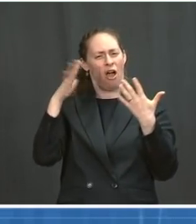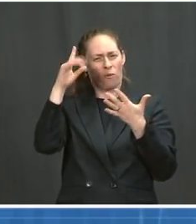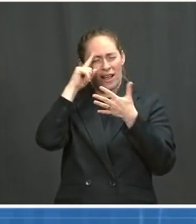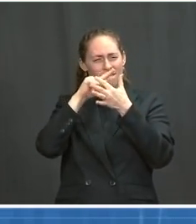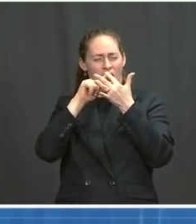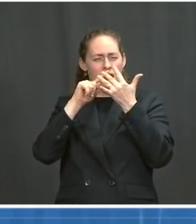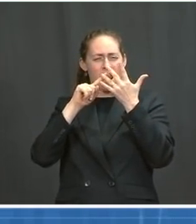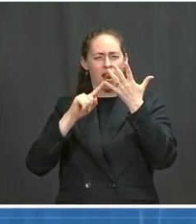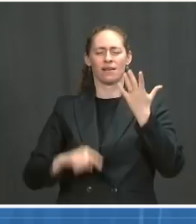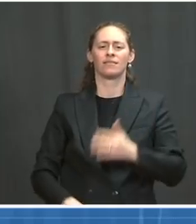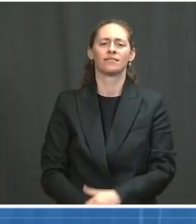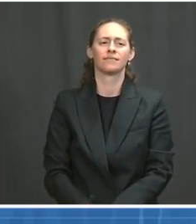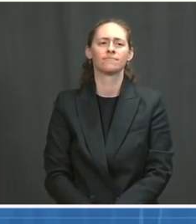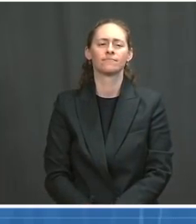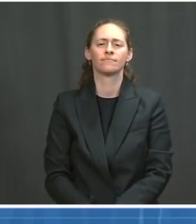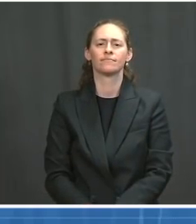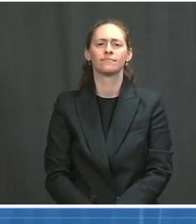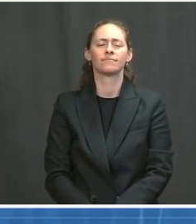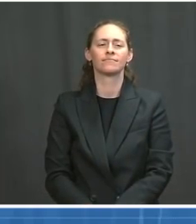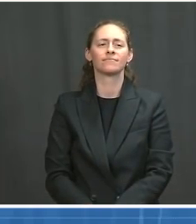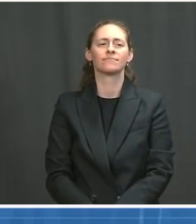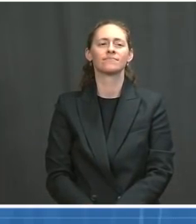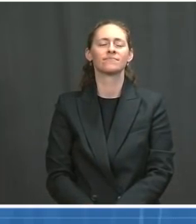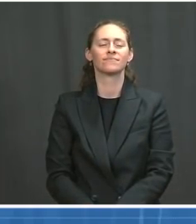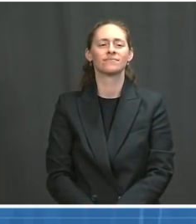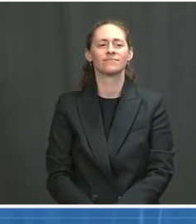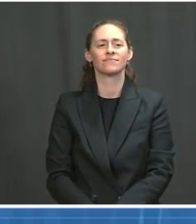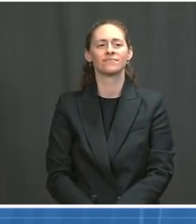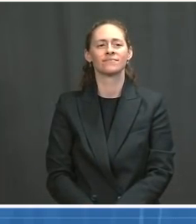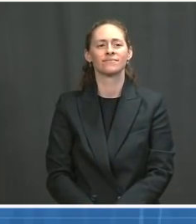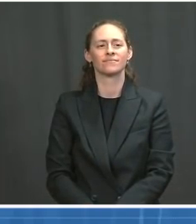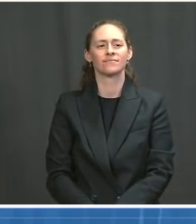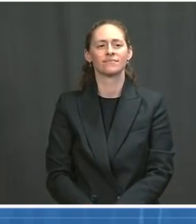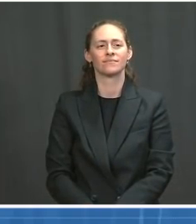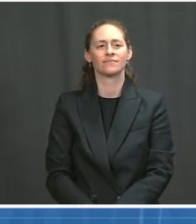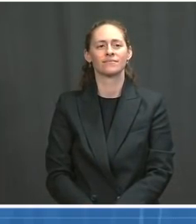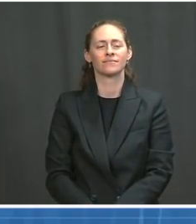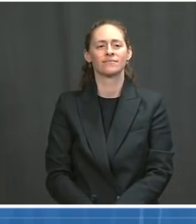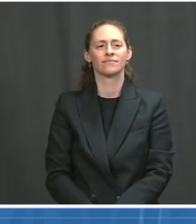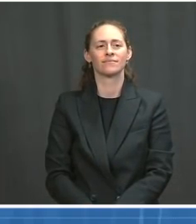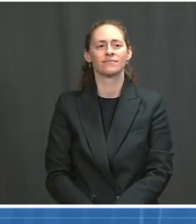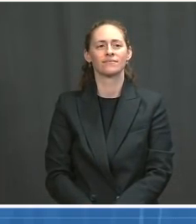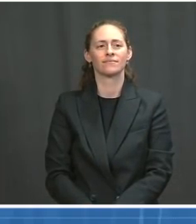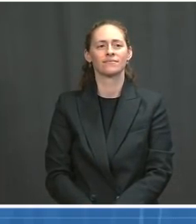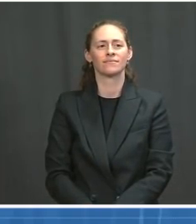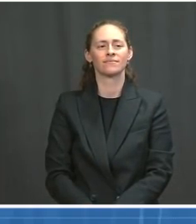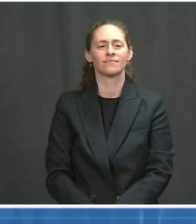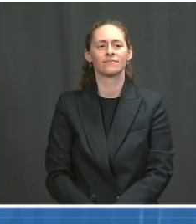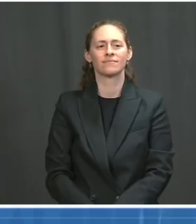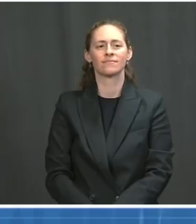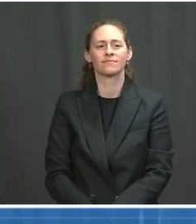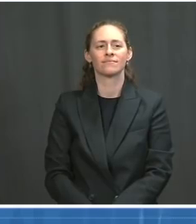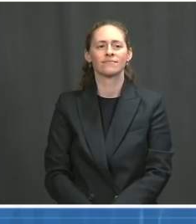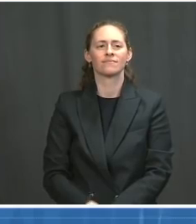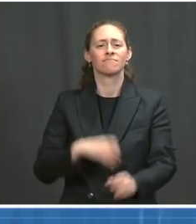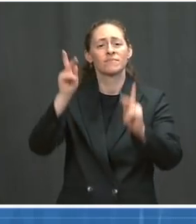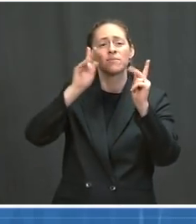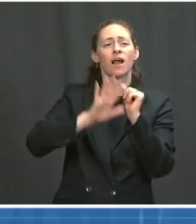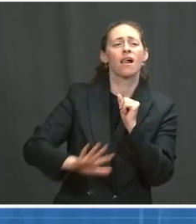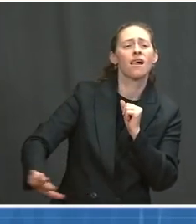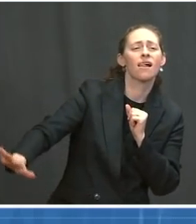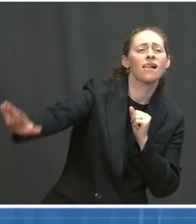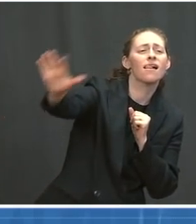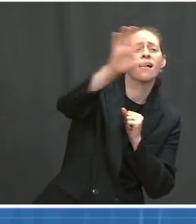healthcare professional, every business and employer to help Americans get the facts they need and to encourage